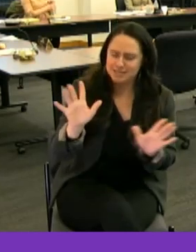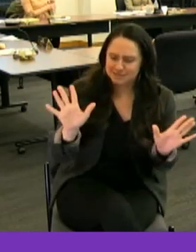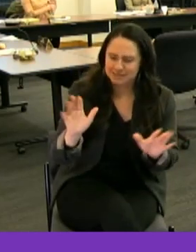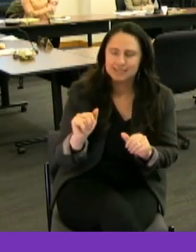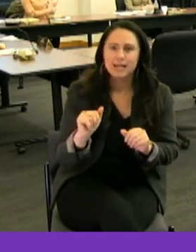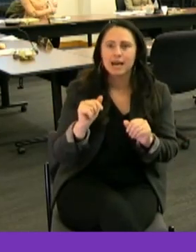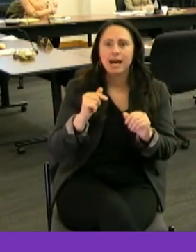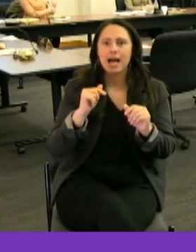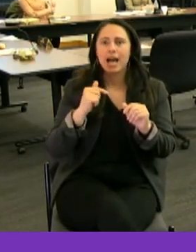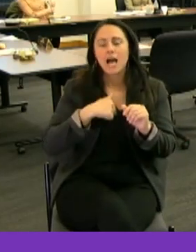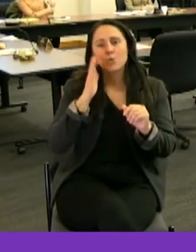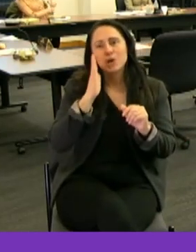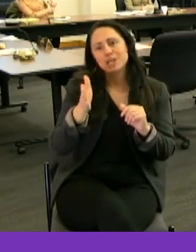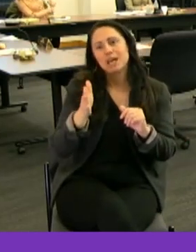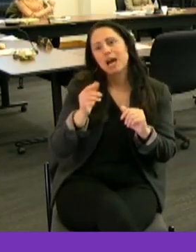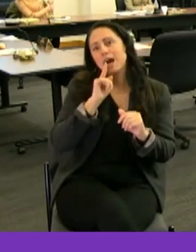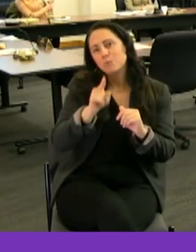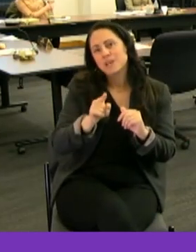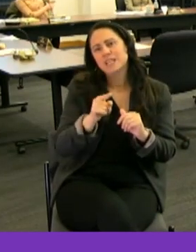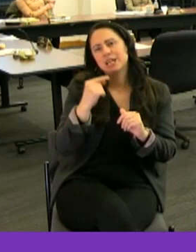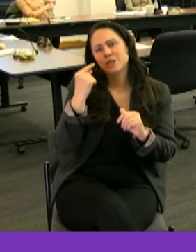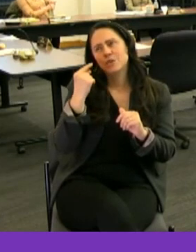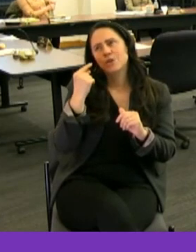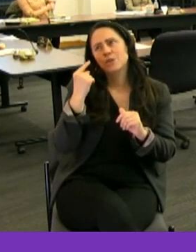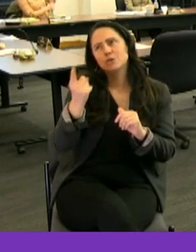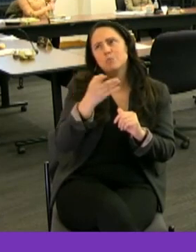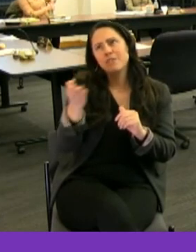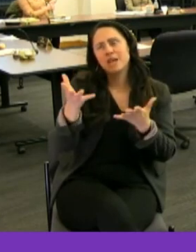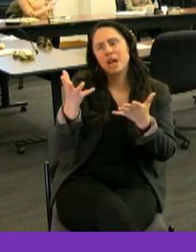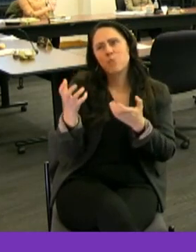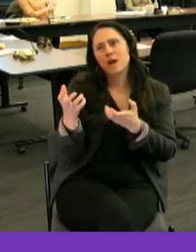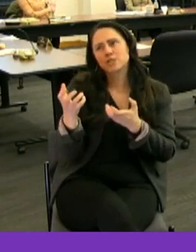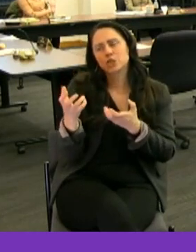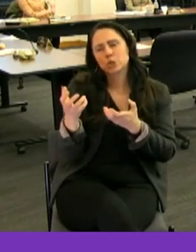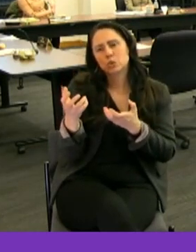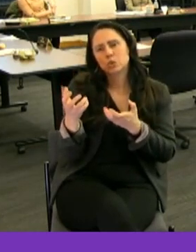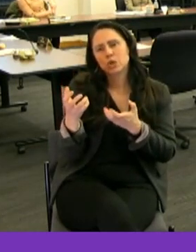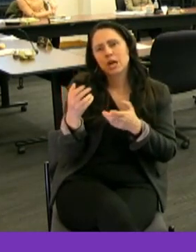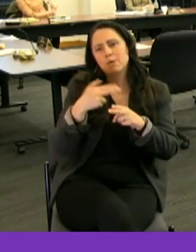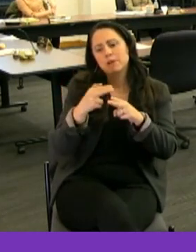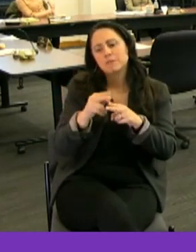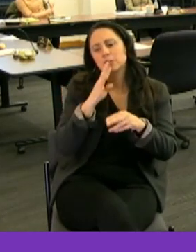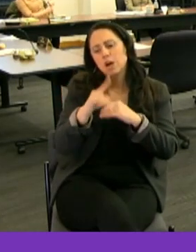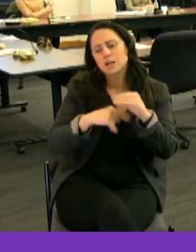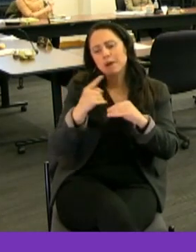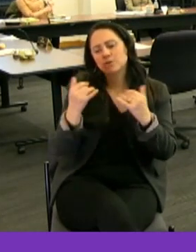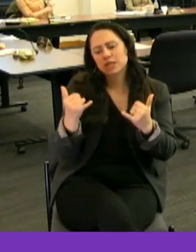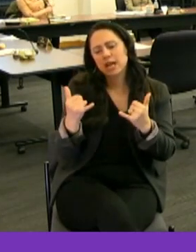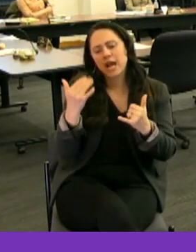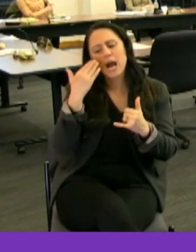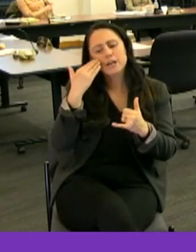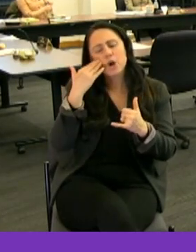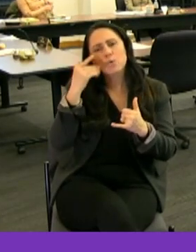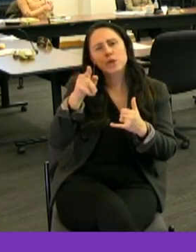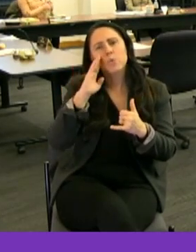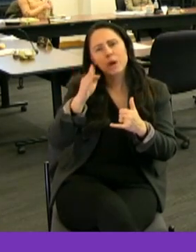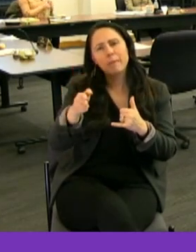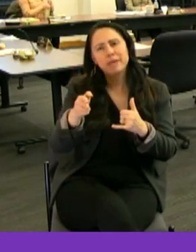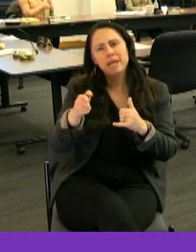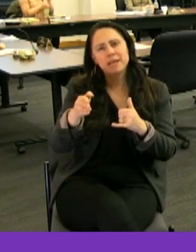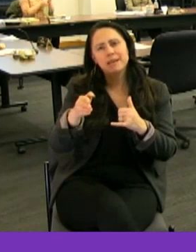would, really, there's just one thing I want to briefly talk about today. And I know you will